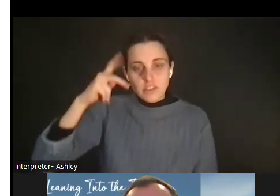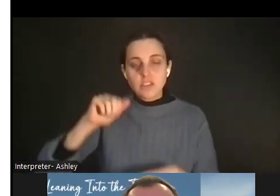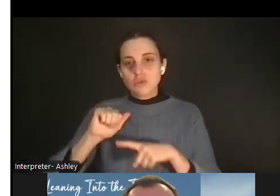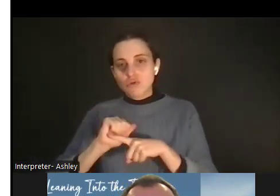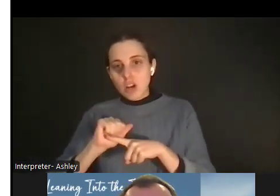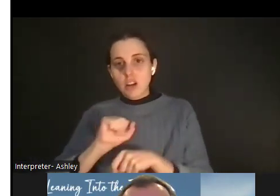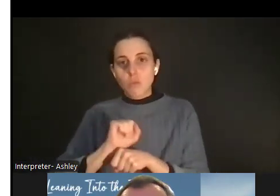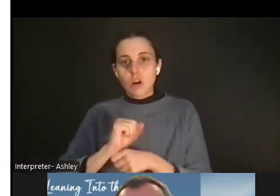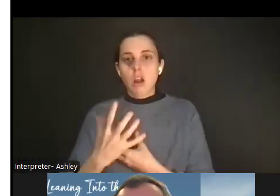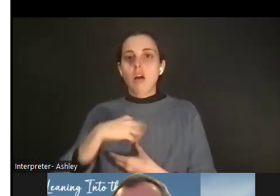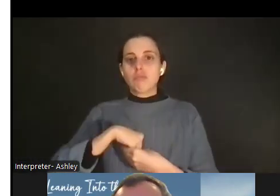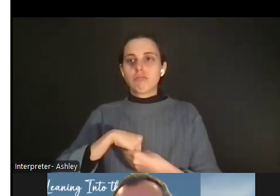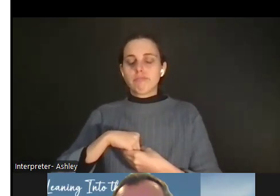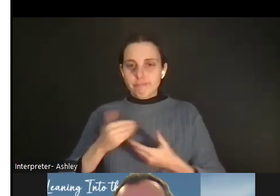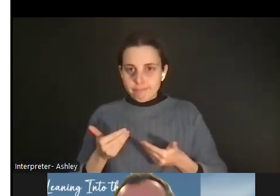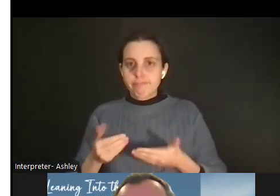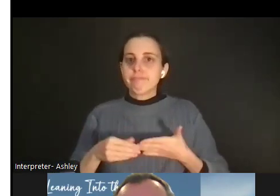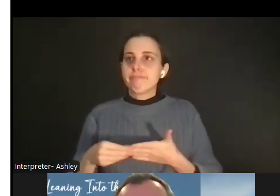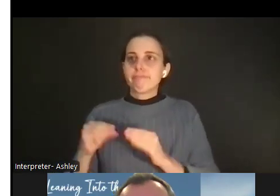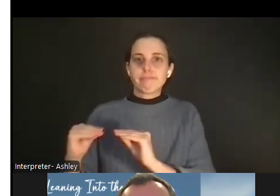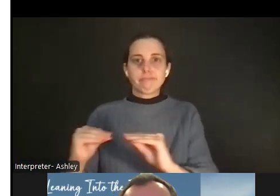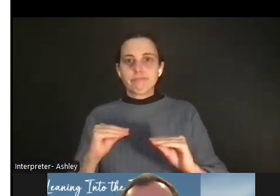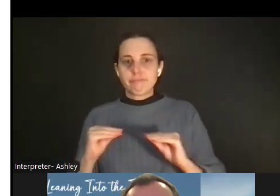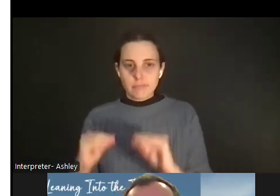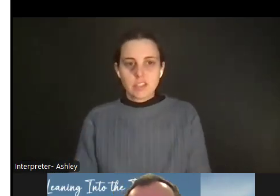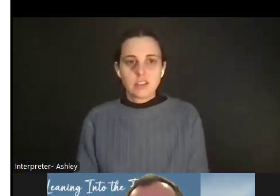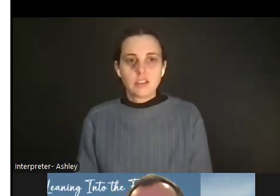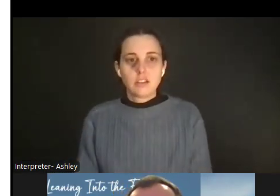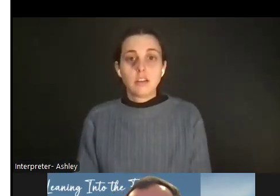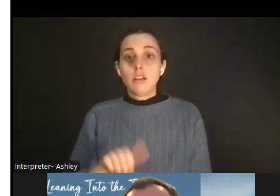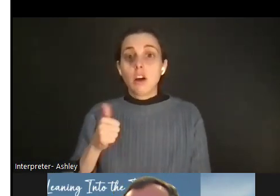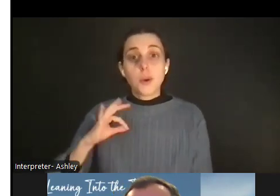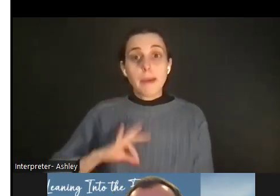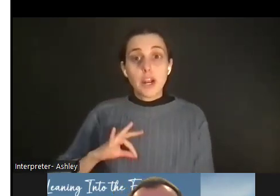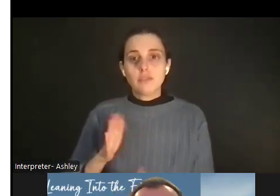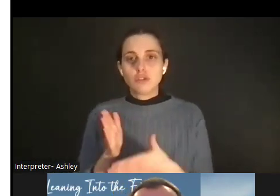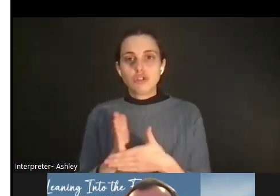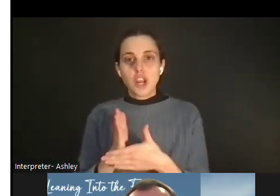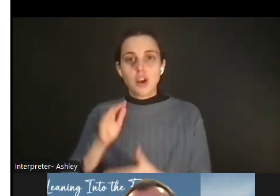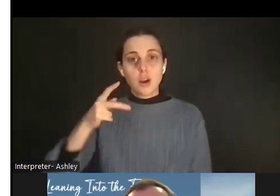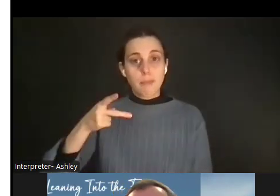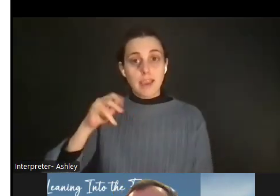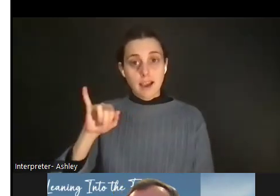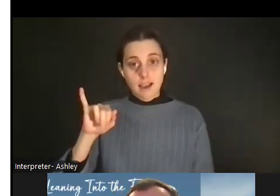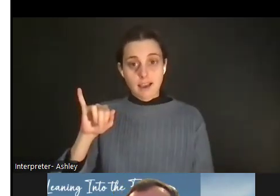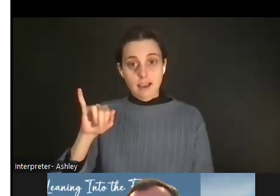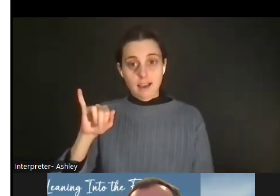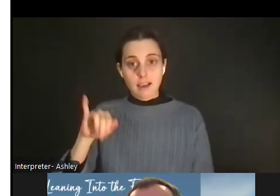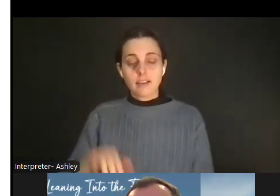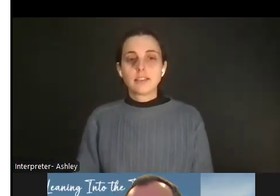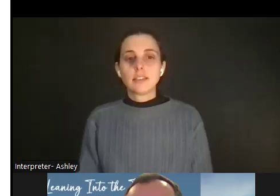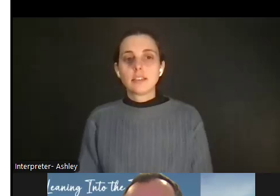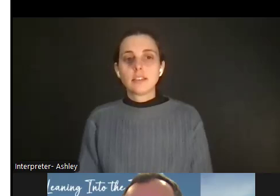then another side benefit is the sharing of PI, because our mentors have mentees in different parts